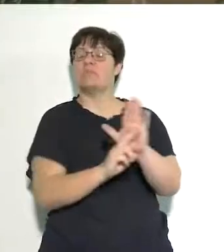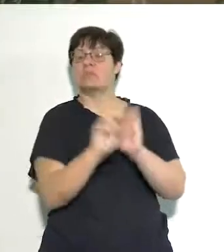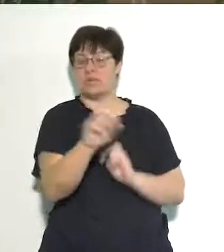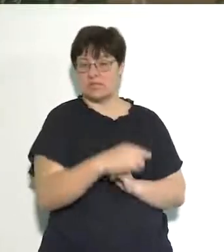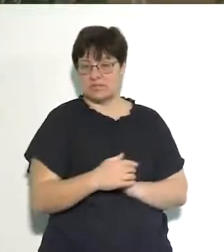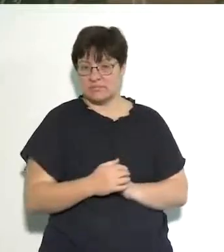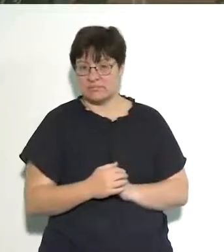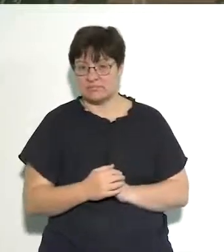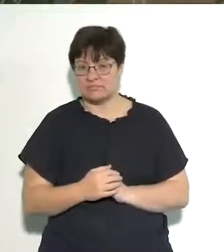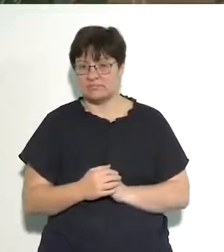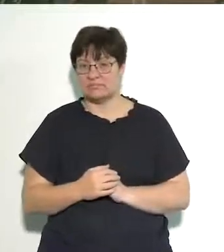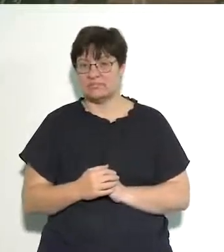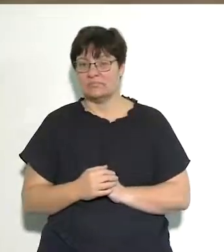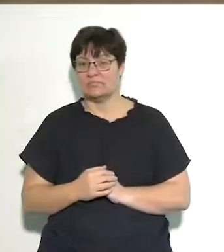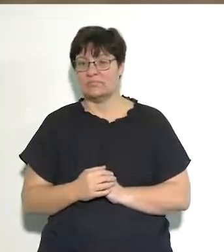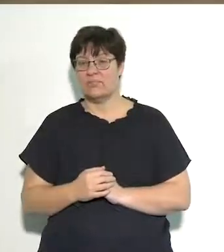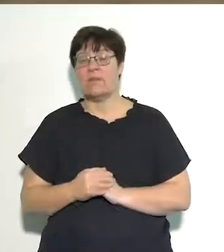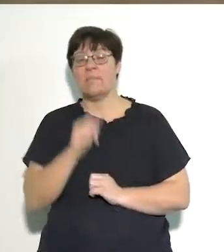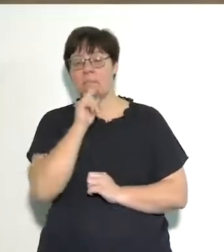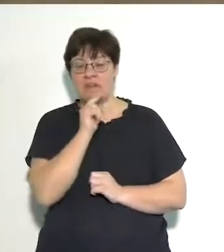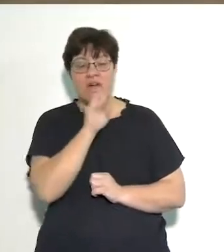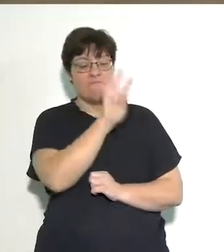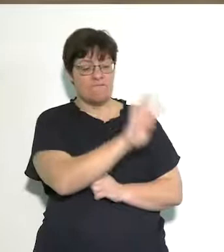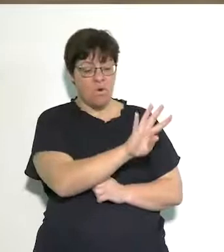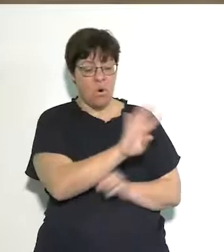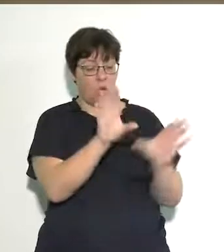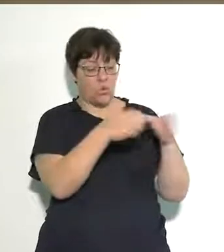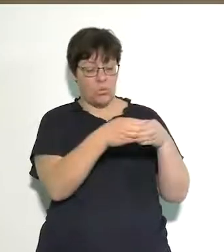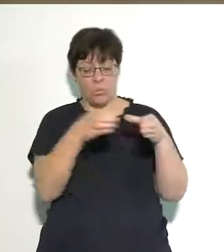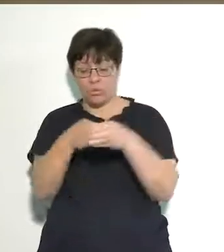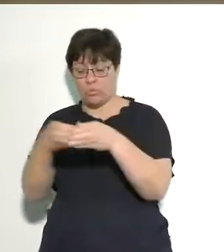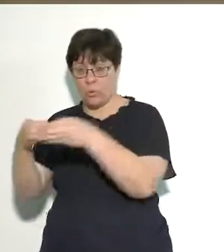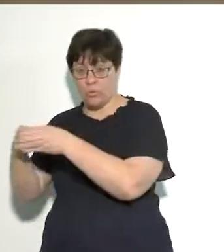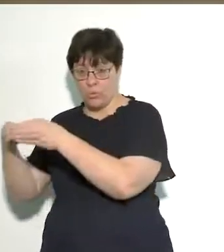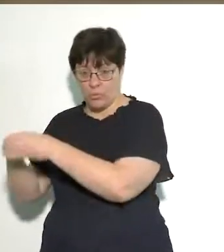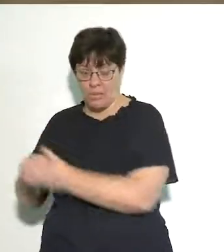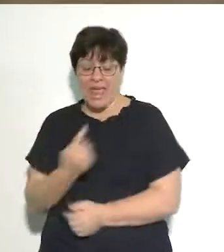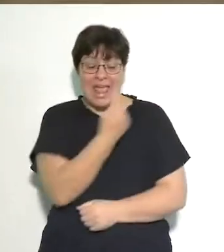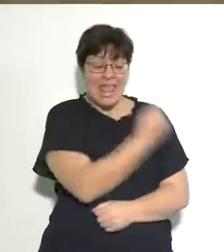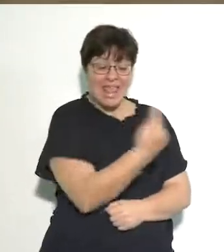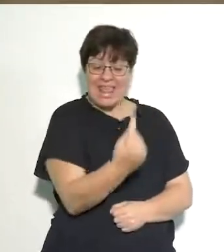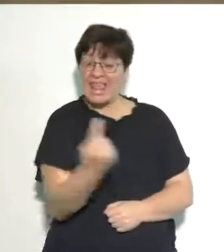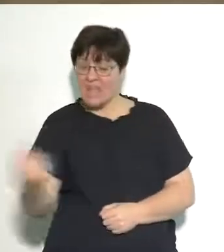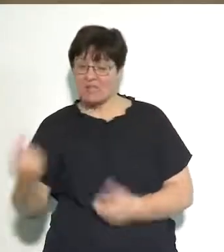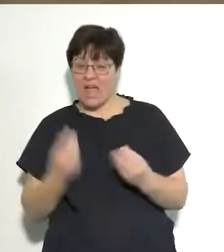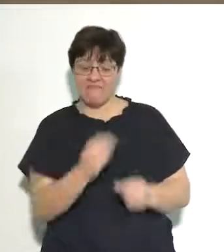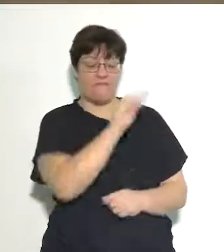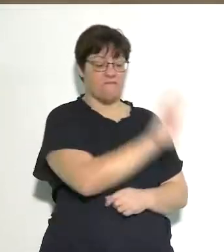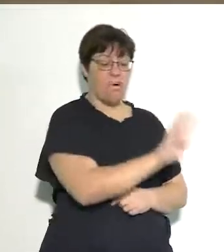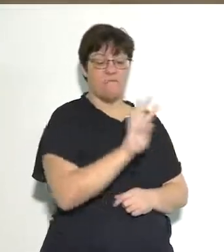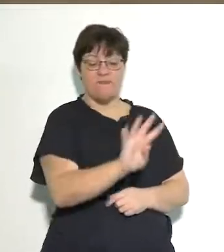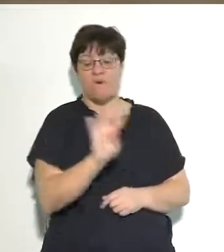represents, that this means there are 4 groups and that there are 4 in each of those